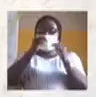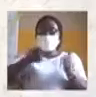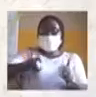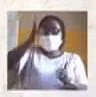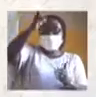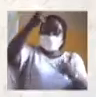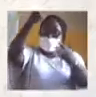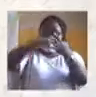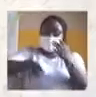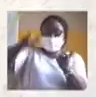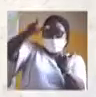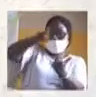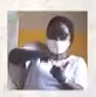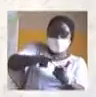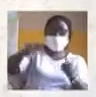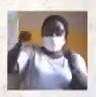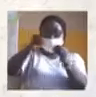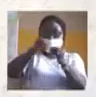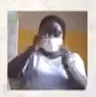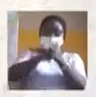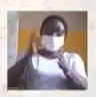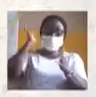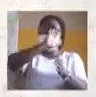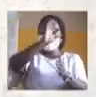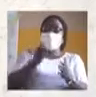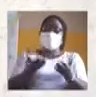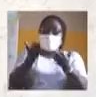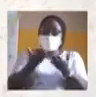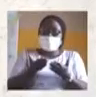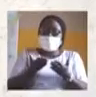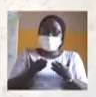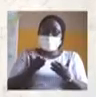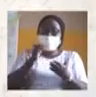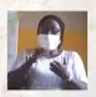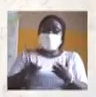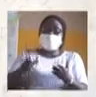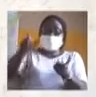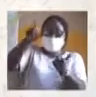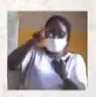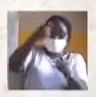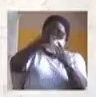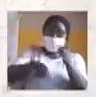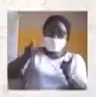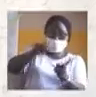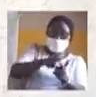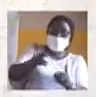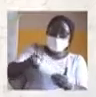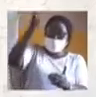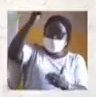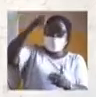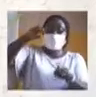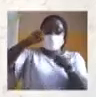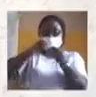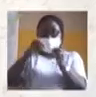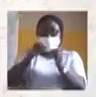demanded, the lower the price, the higher the quantity demanded. Viewers at home,